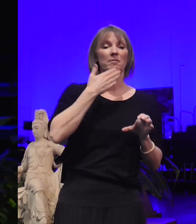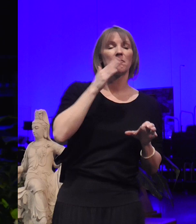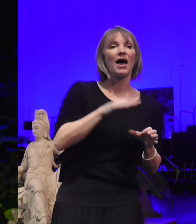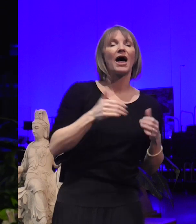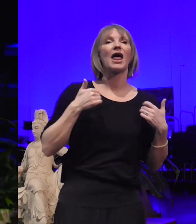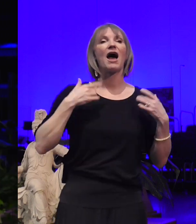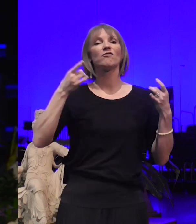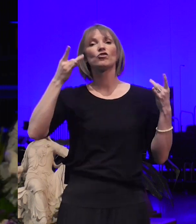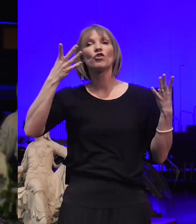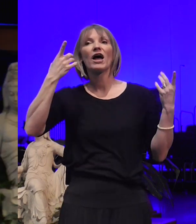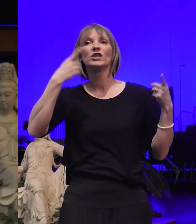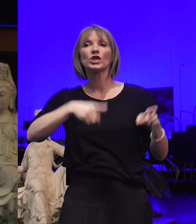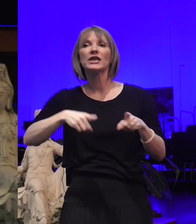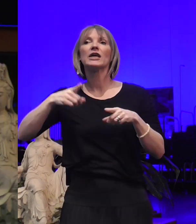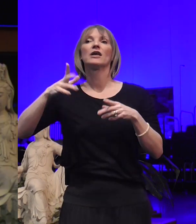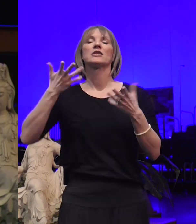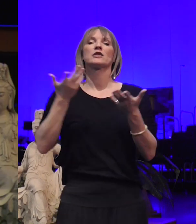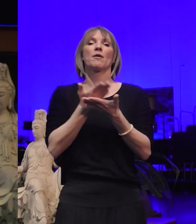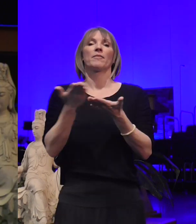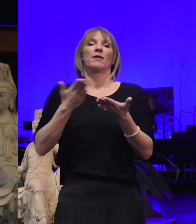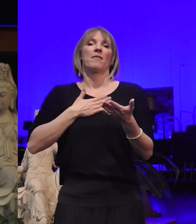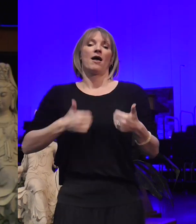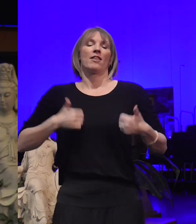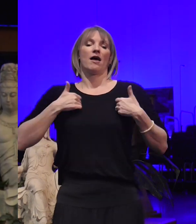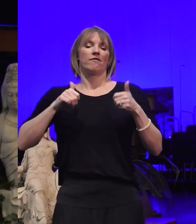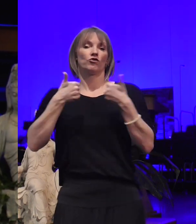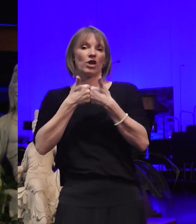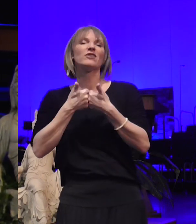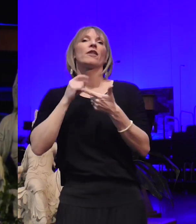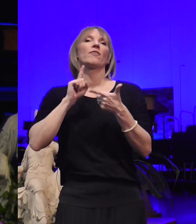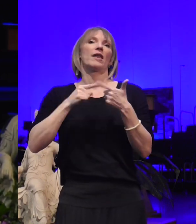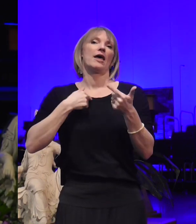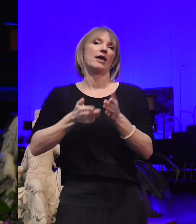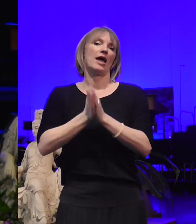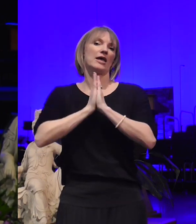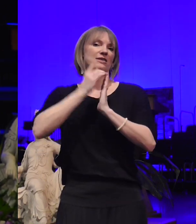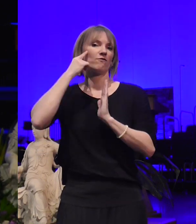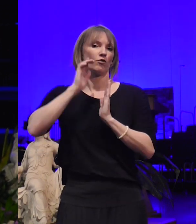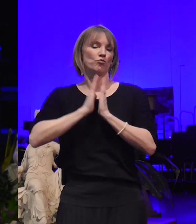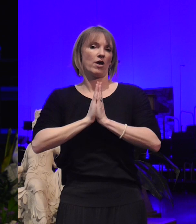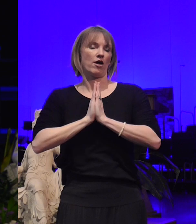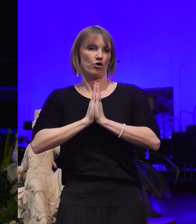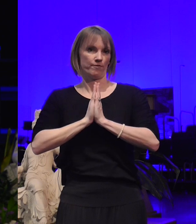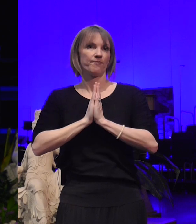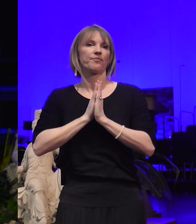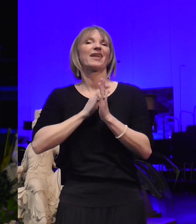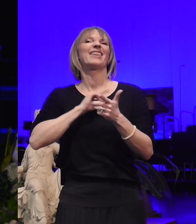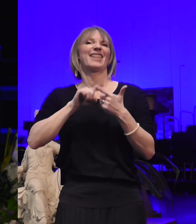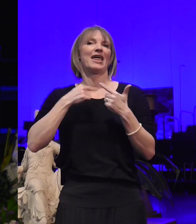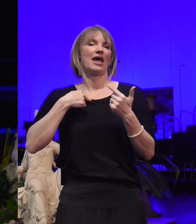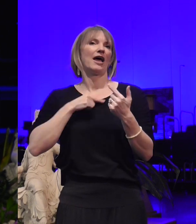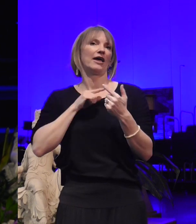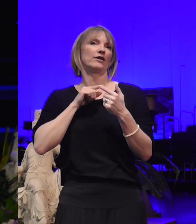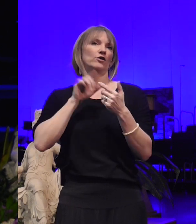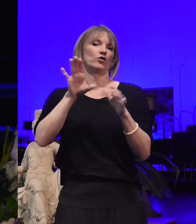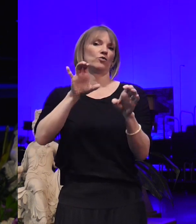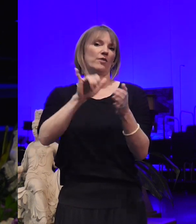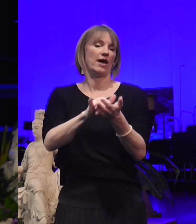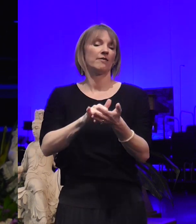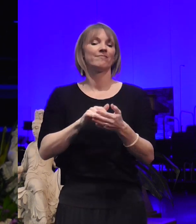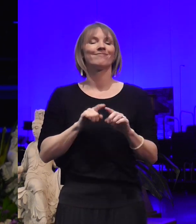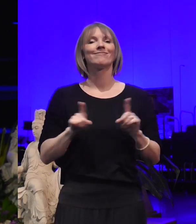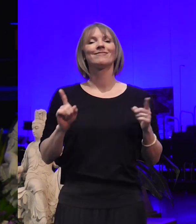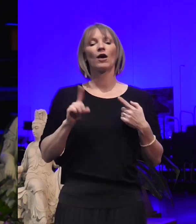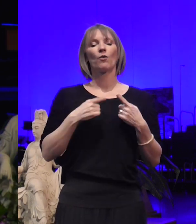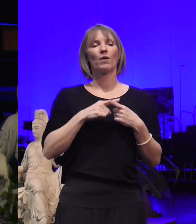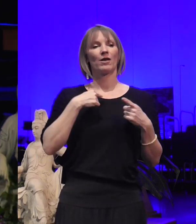big tragedy or something really challenging is going on for my life, then I ask for prayer. Then I go and do it. It's different when